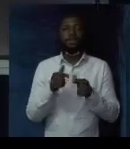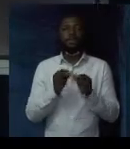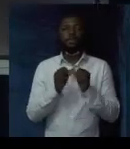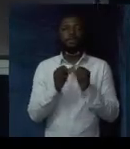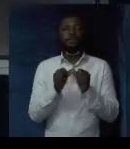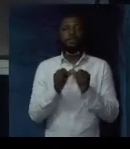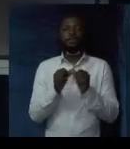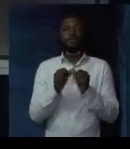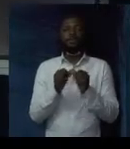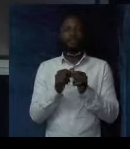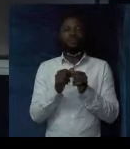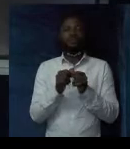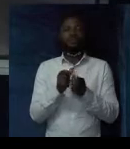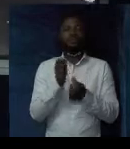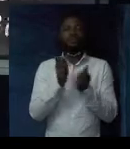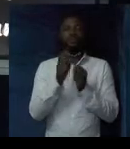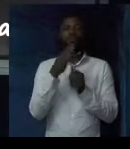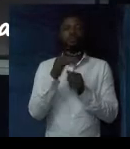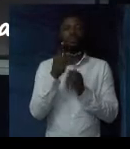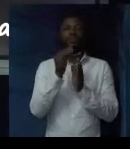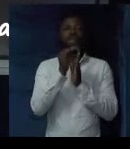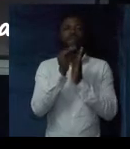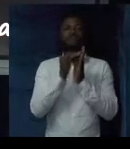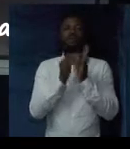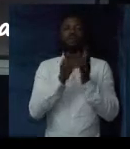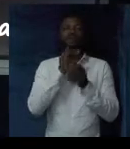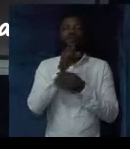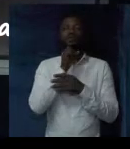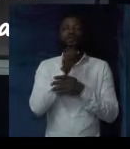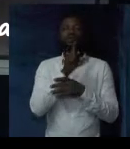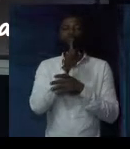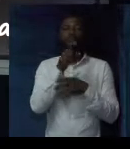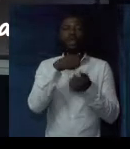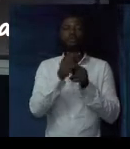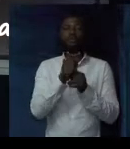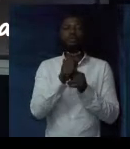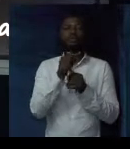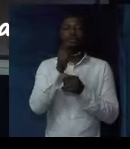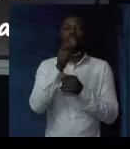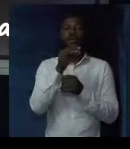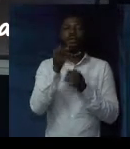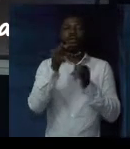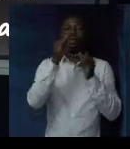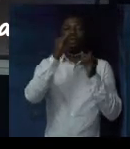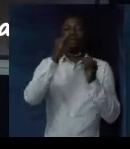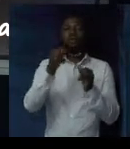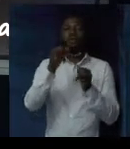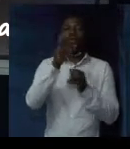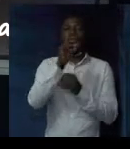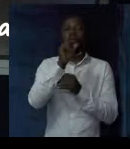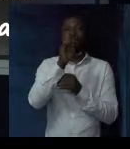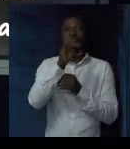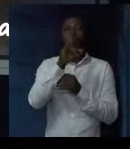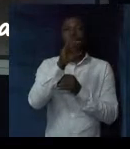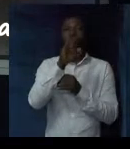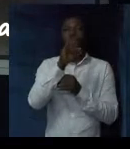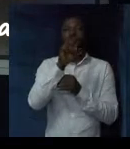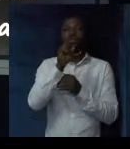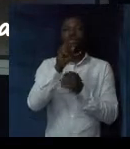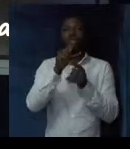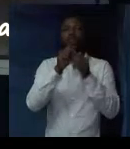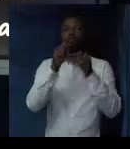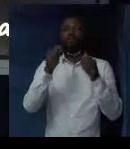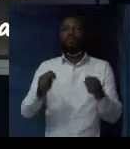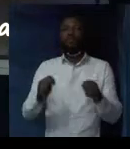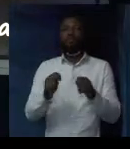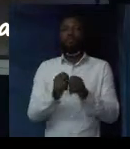Let's move on. Now, which of the following is not true about an isosceles triangle? An isosceles triangle,